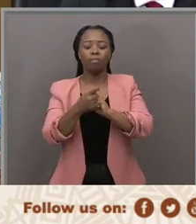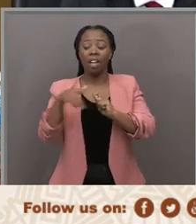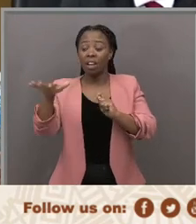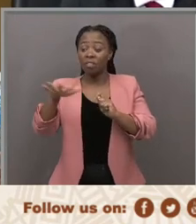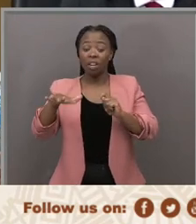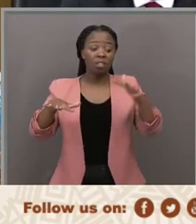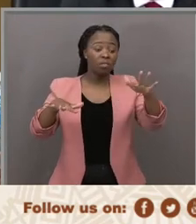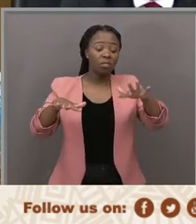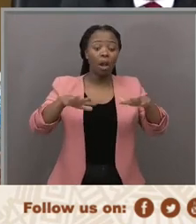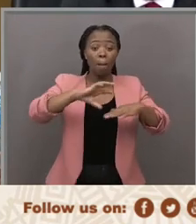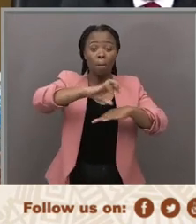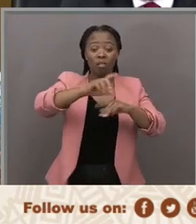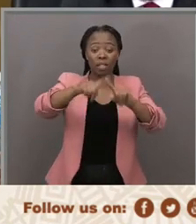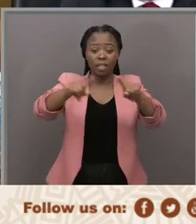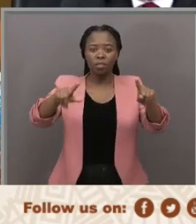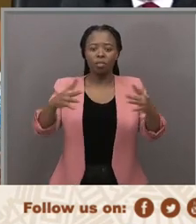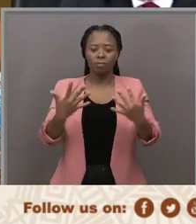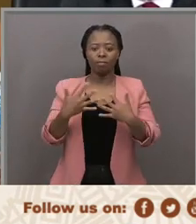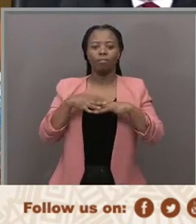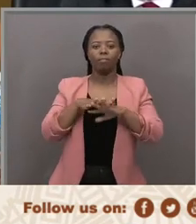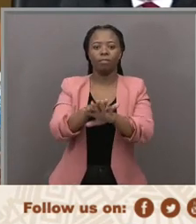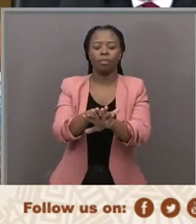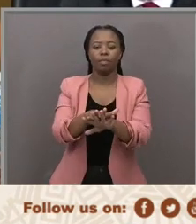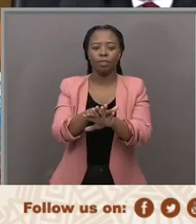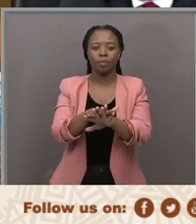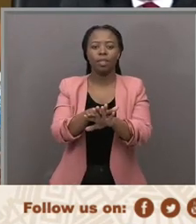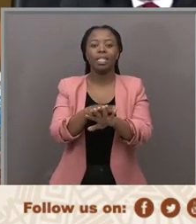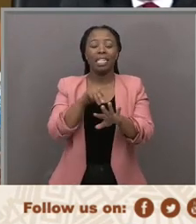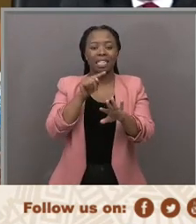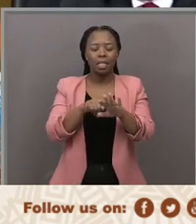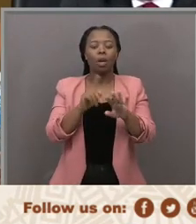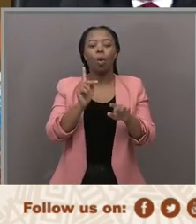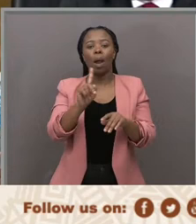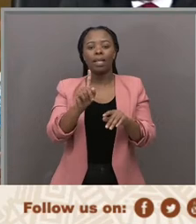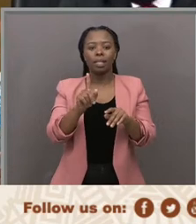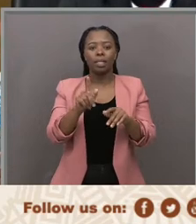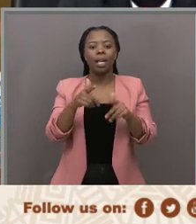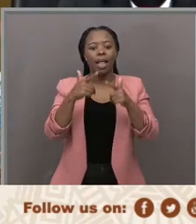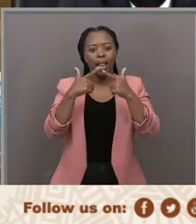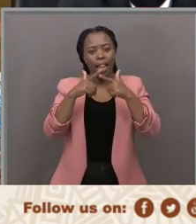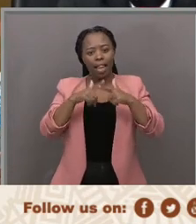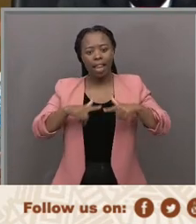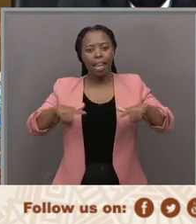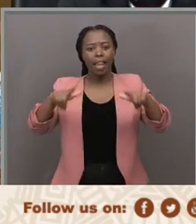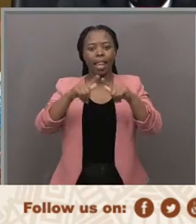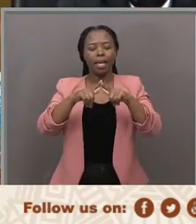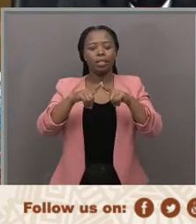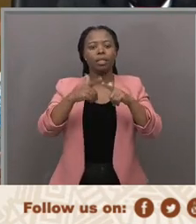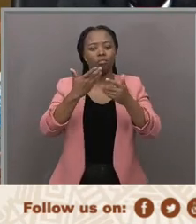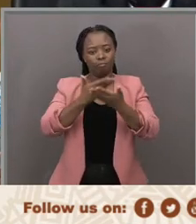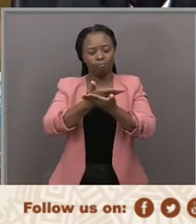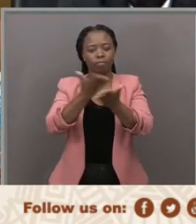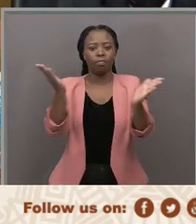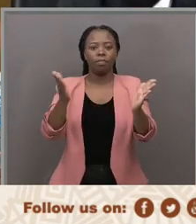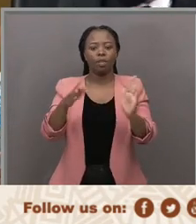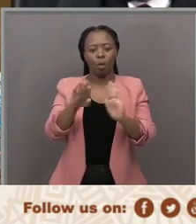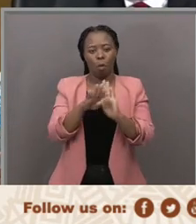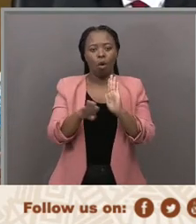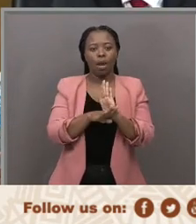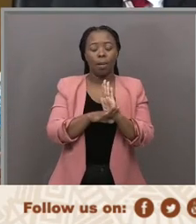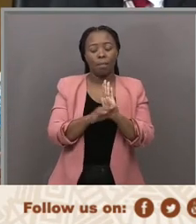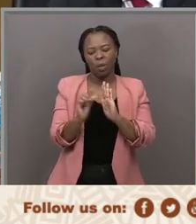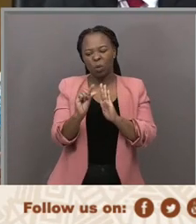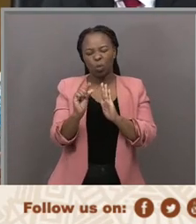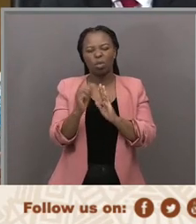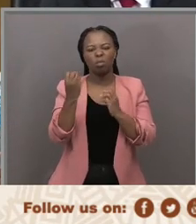our province. Linked to it is the land release program, which we will report about in a minute now. So, honorable